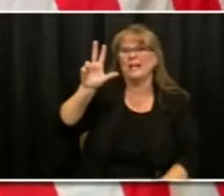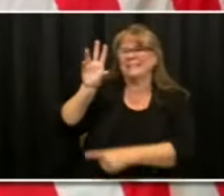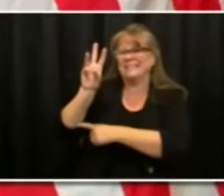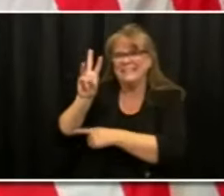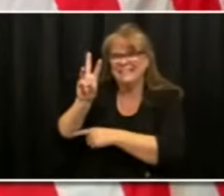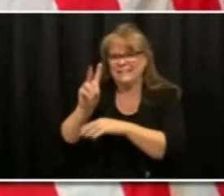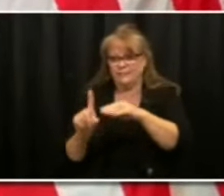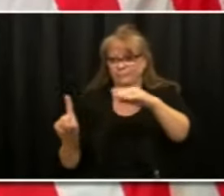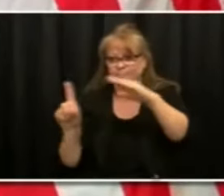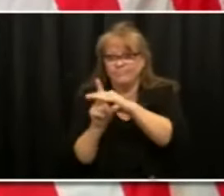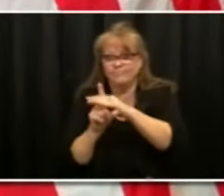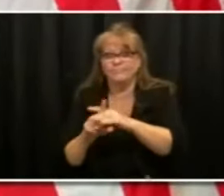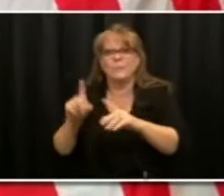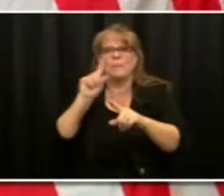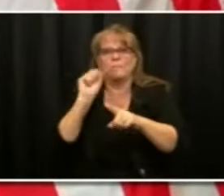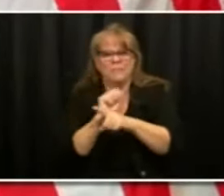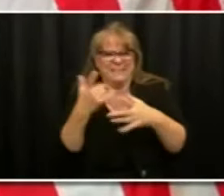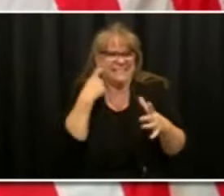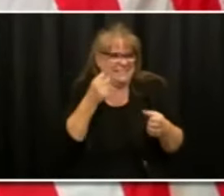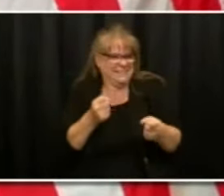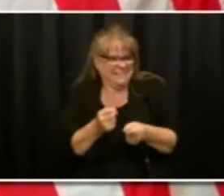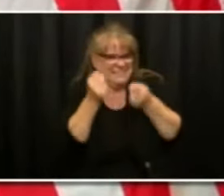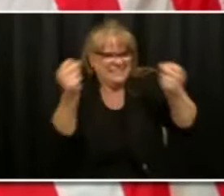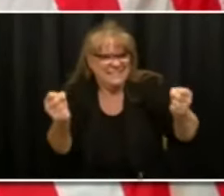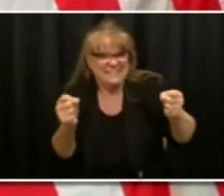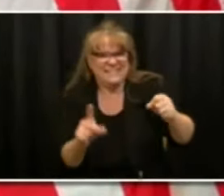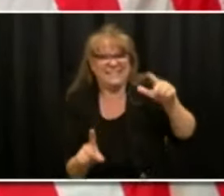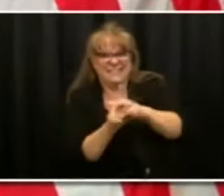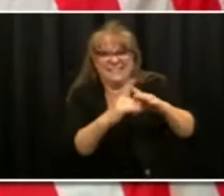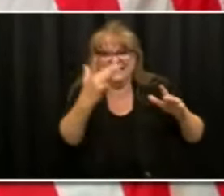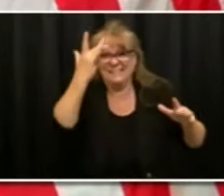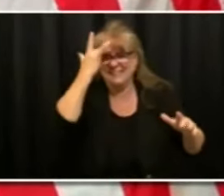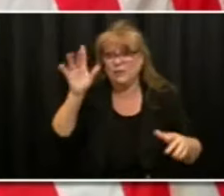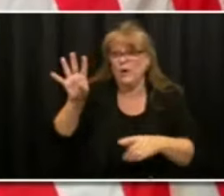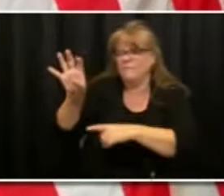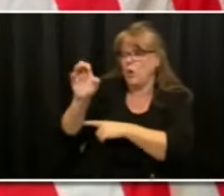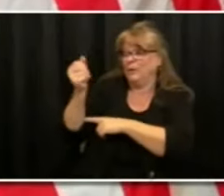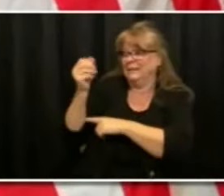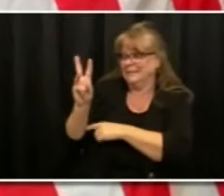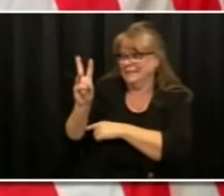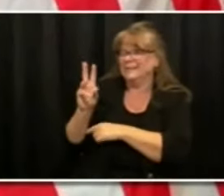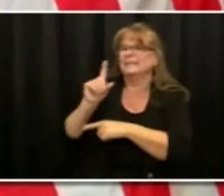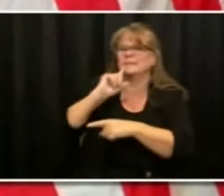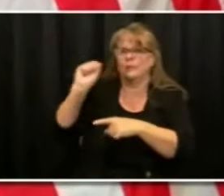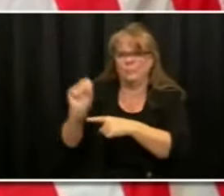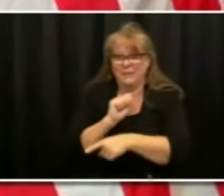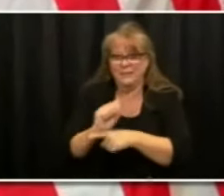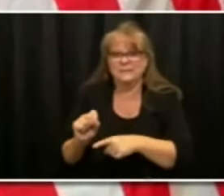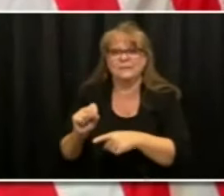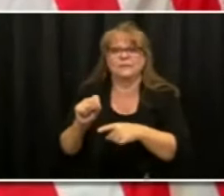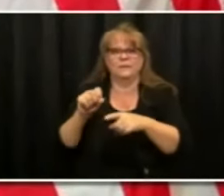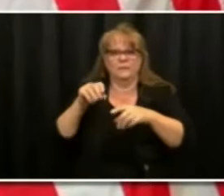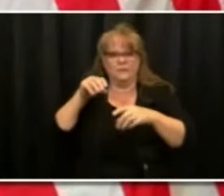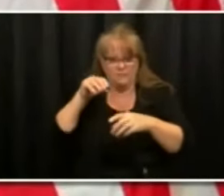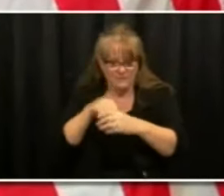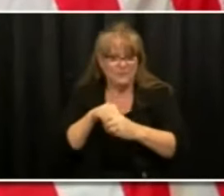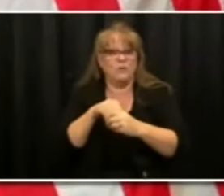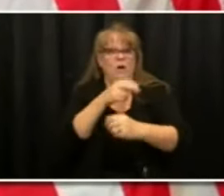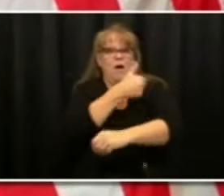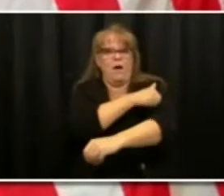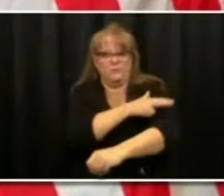at 417 people currently hospitalized in our state for COVID. That's out of